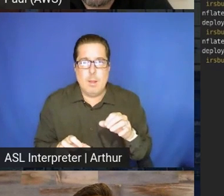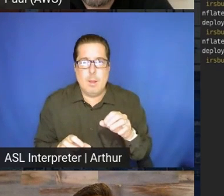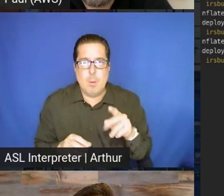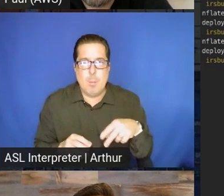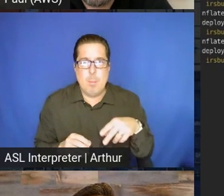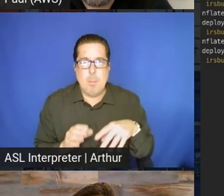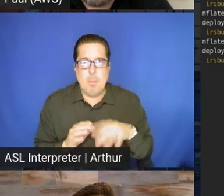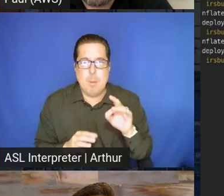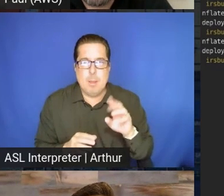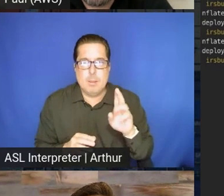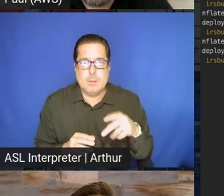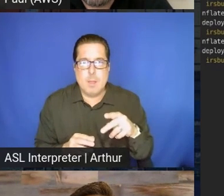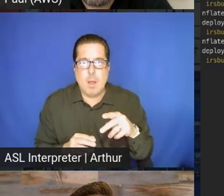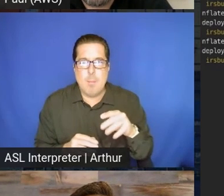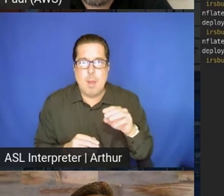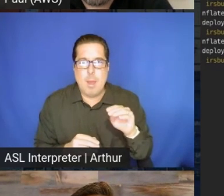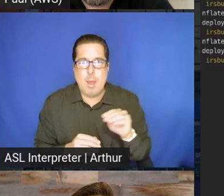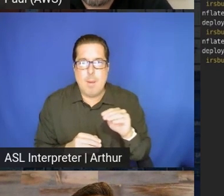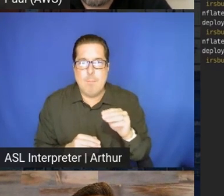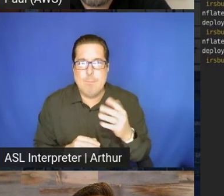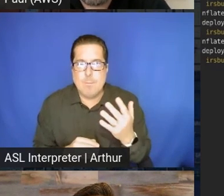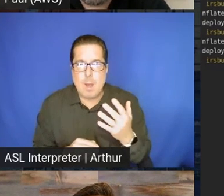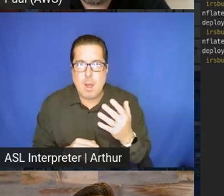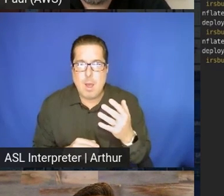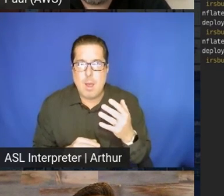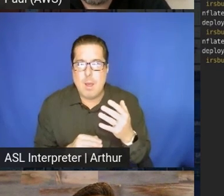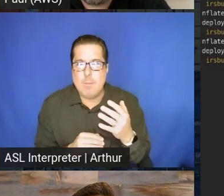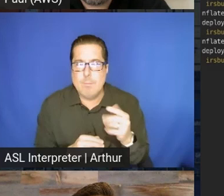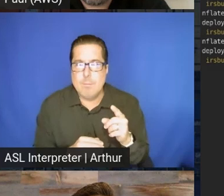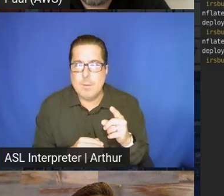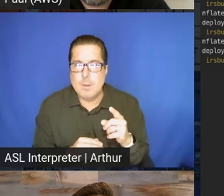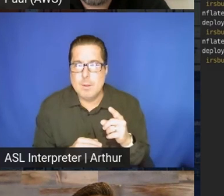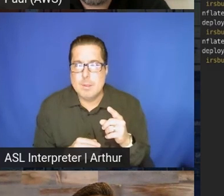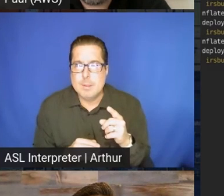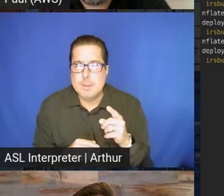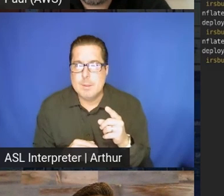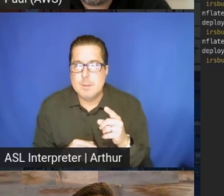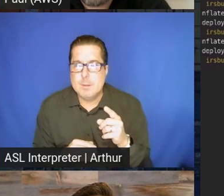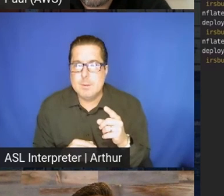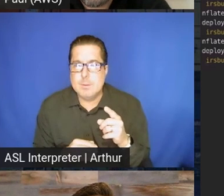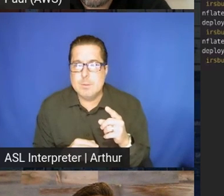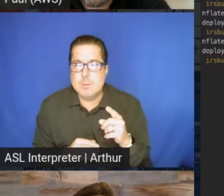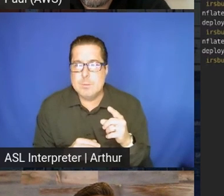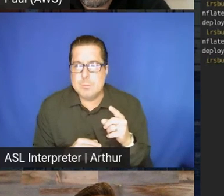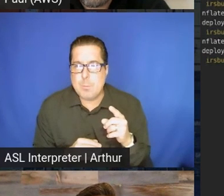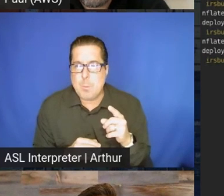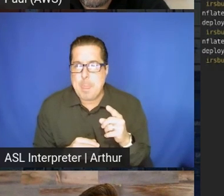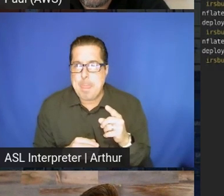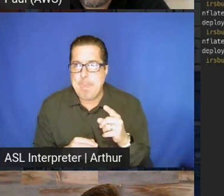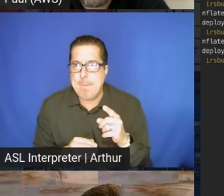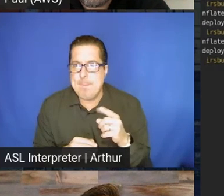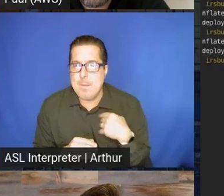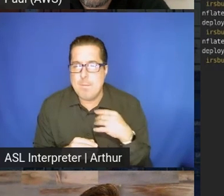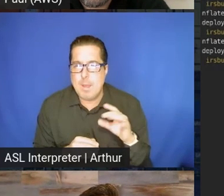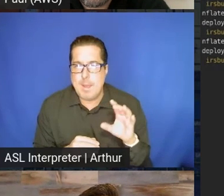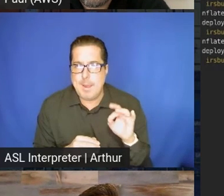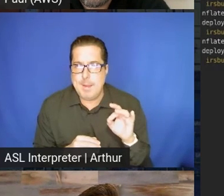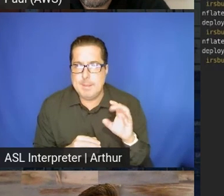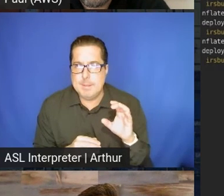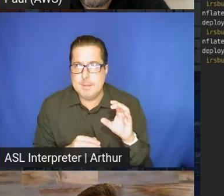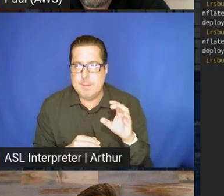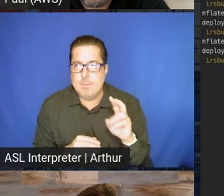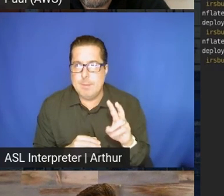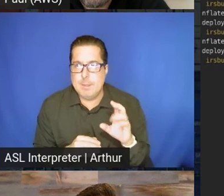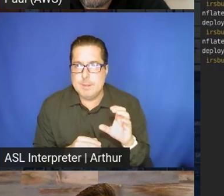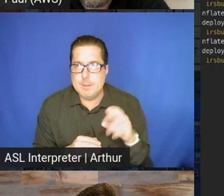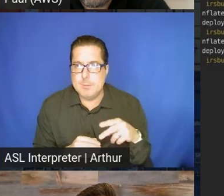large right now, right? M5 2X large. You guys remember, it's an 8 vCPU based instance.